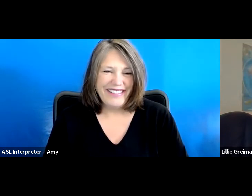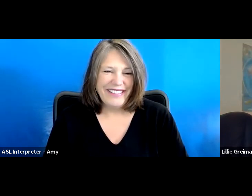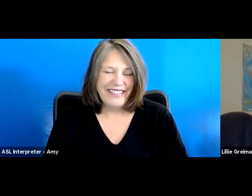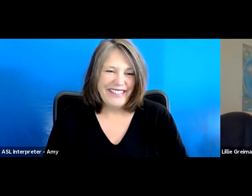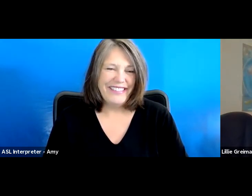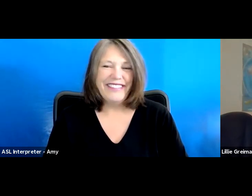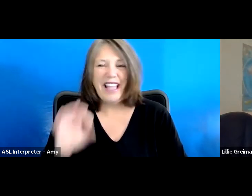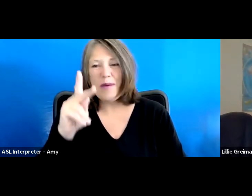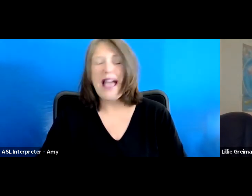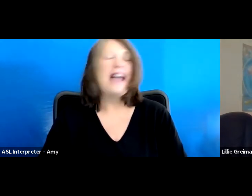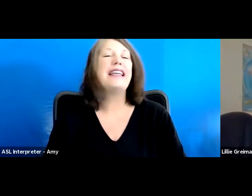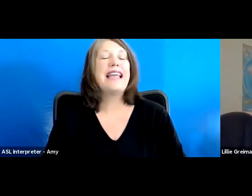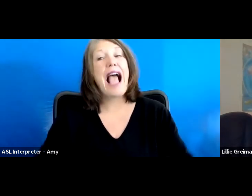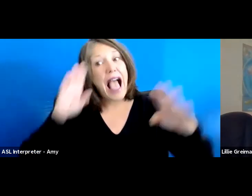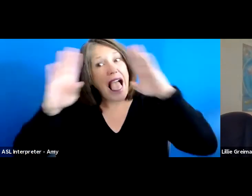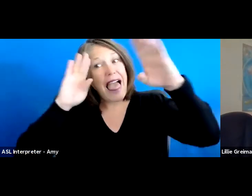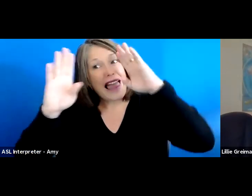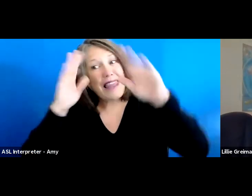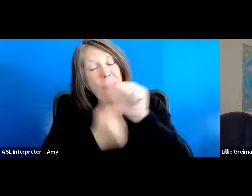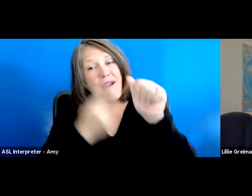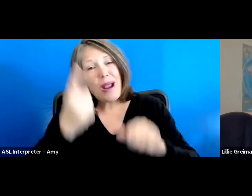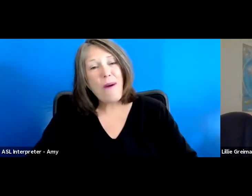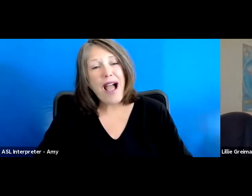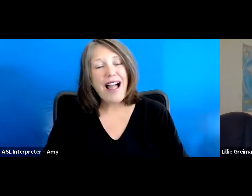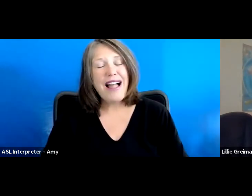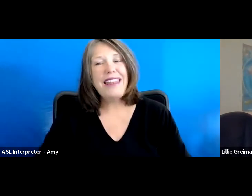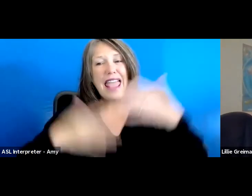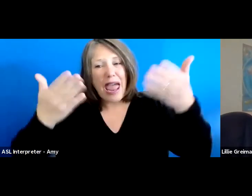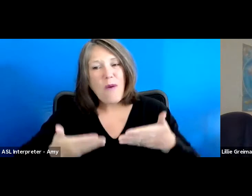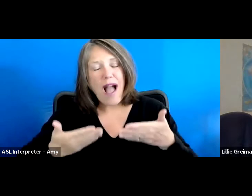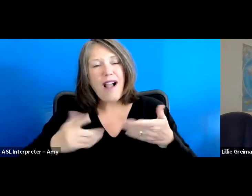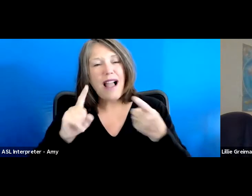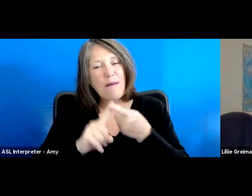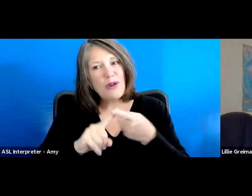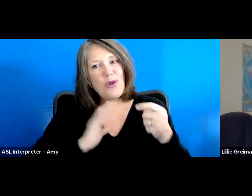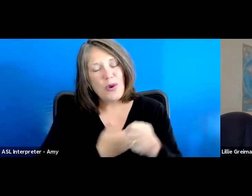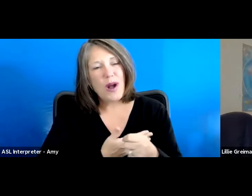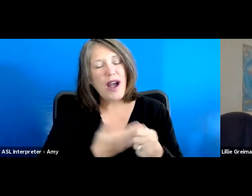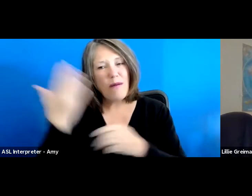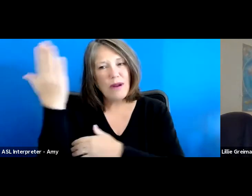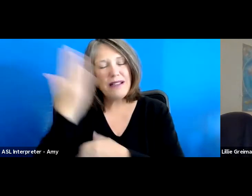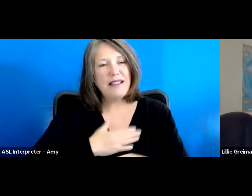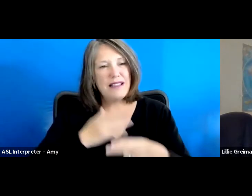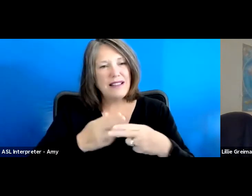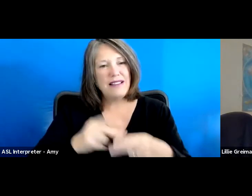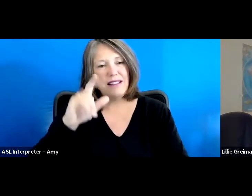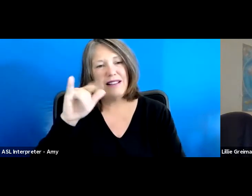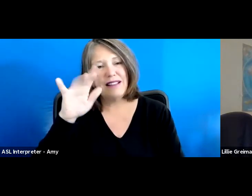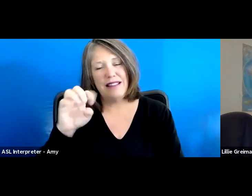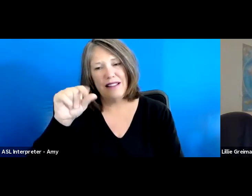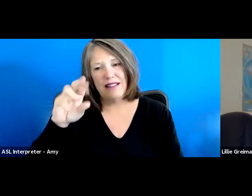All right. Hello, everyone, and welcome to our presentation. My name is Lily Griman. I use